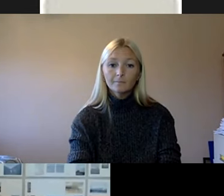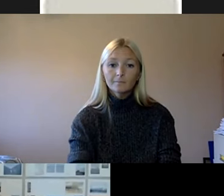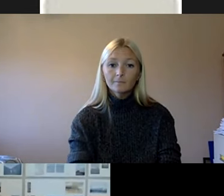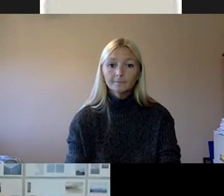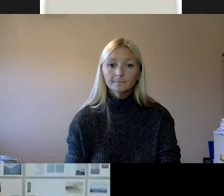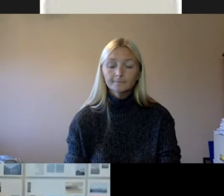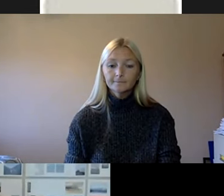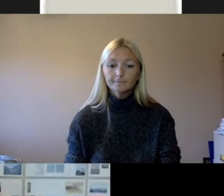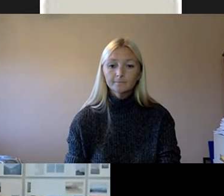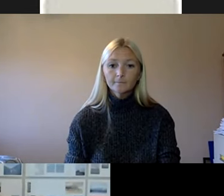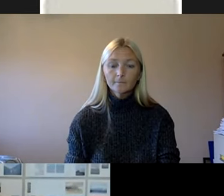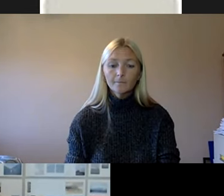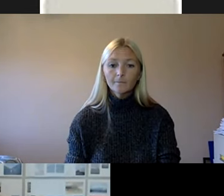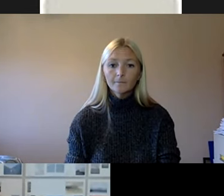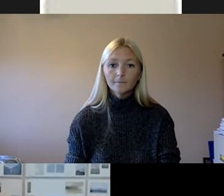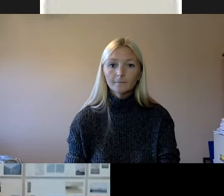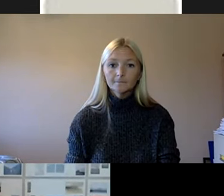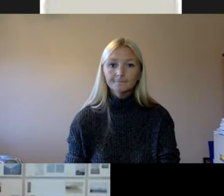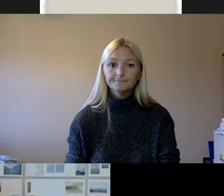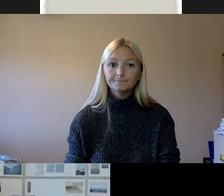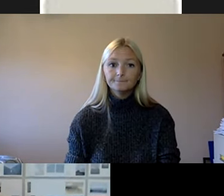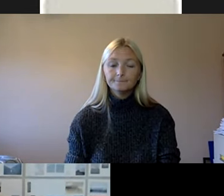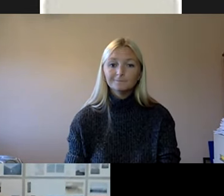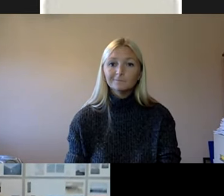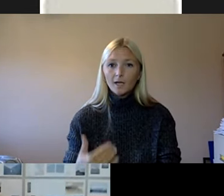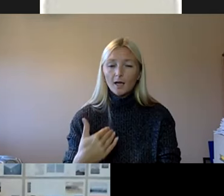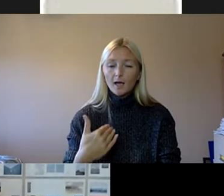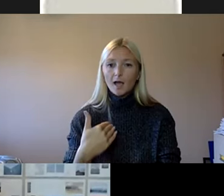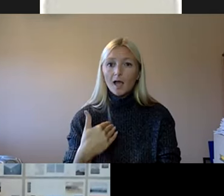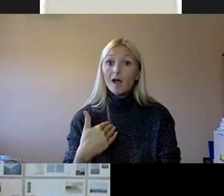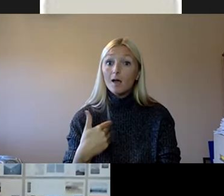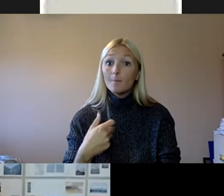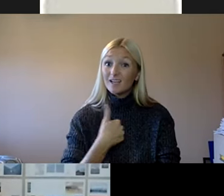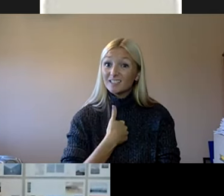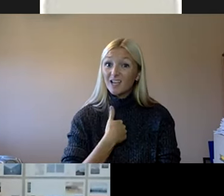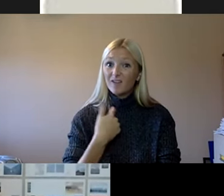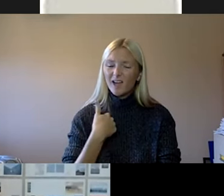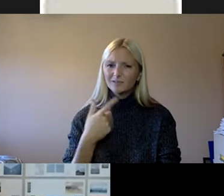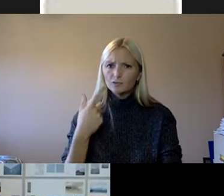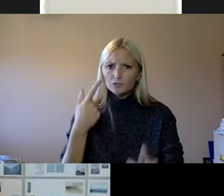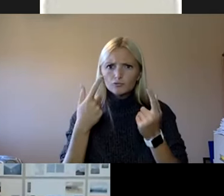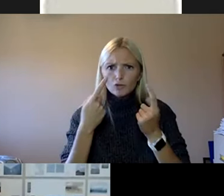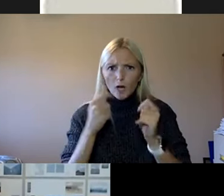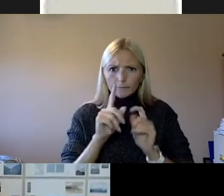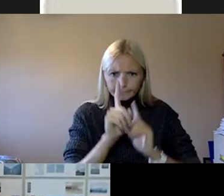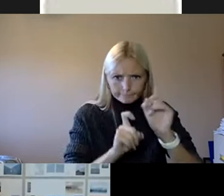question the types of programming that exists, but it's difficult because the architect